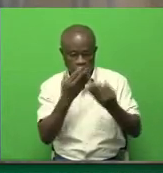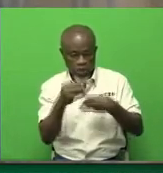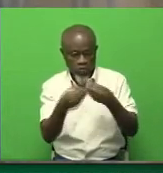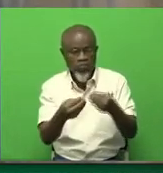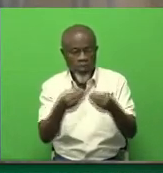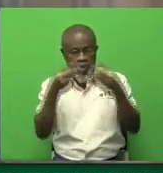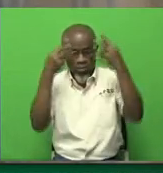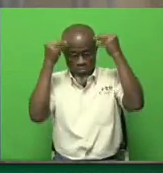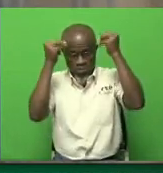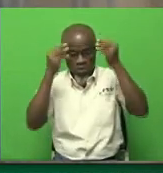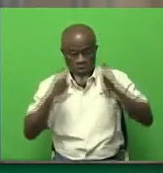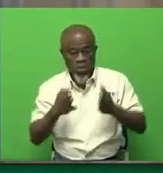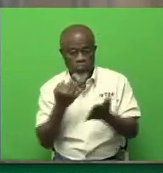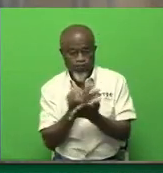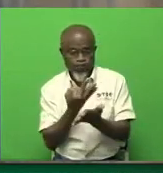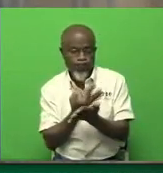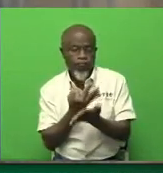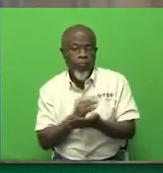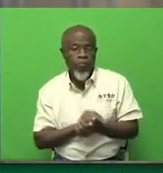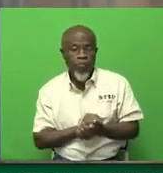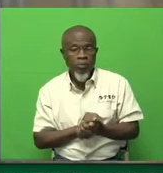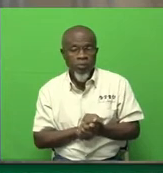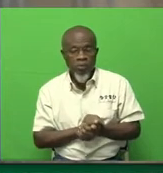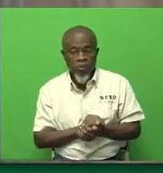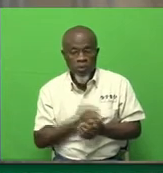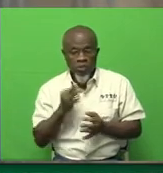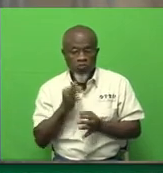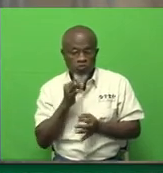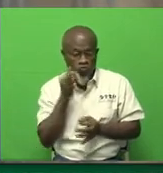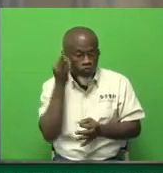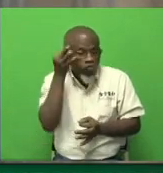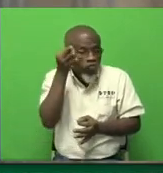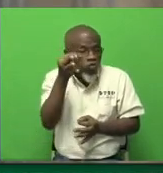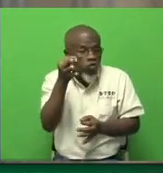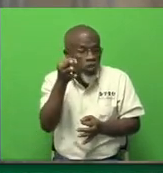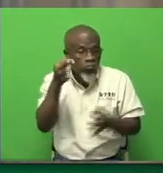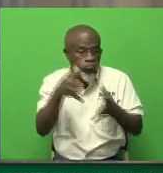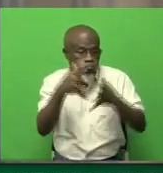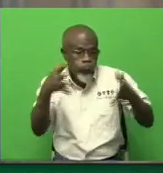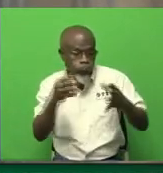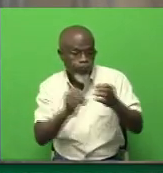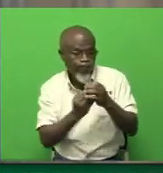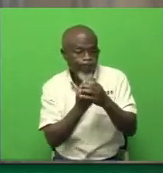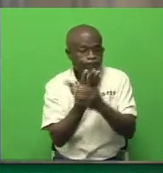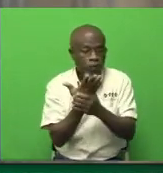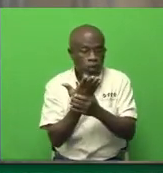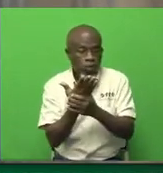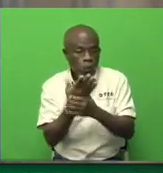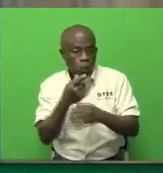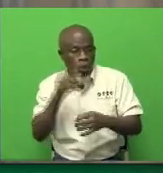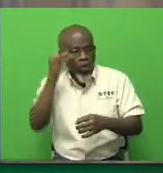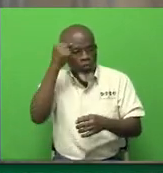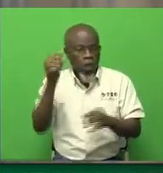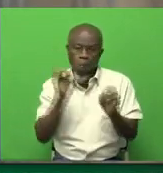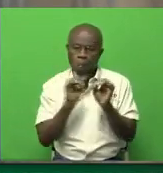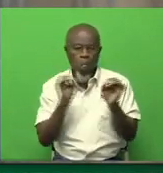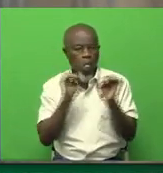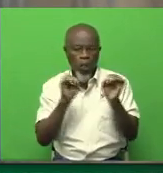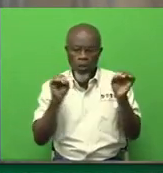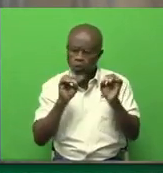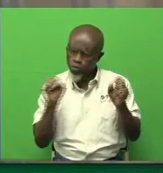I said overall macroeconomic direction Madam speaker the government has no clear policy direction